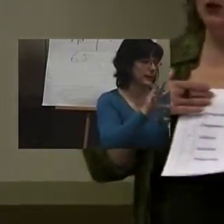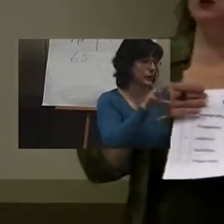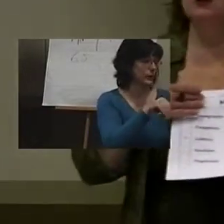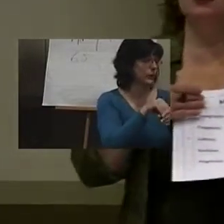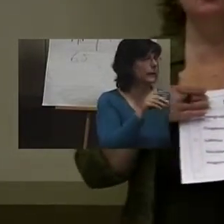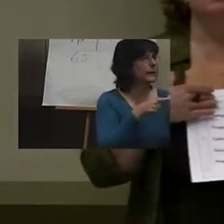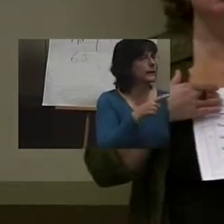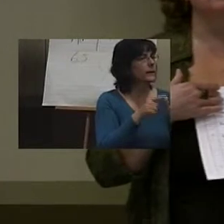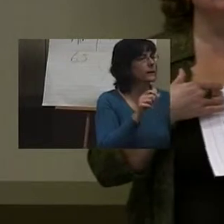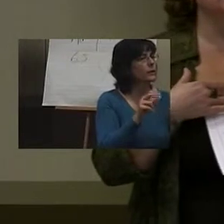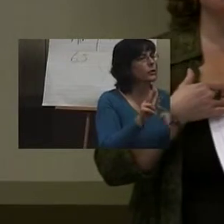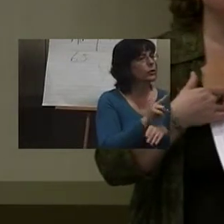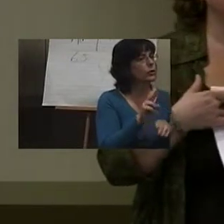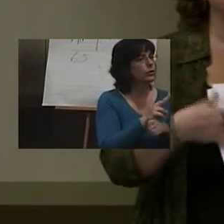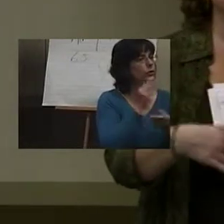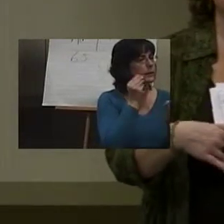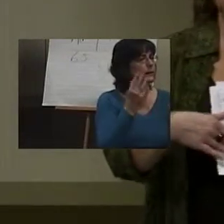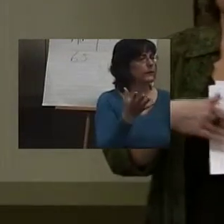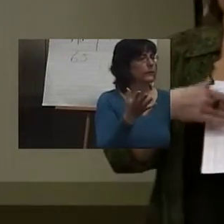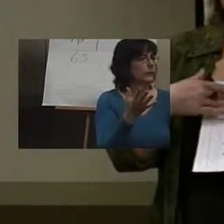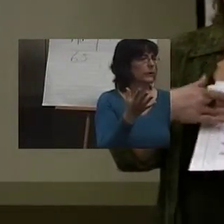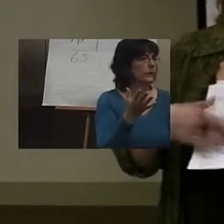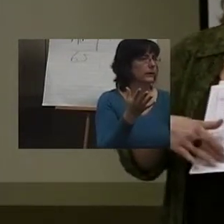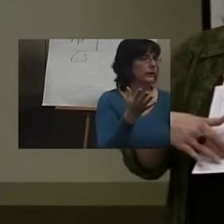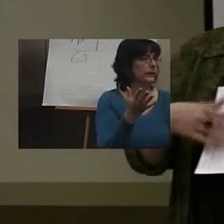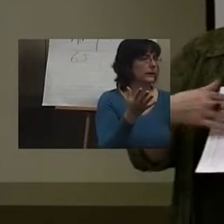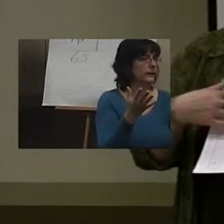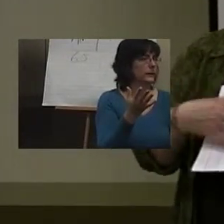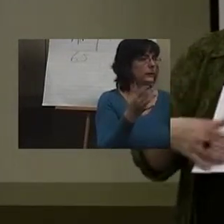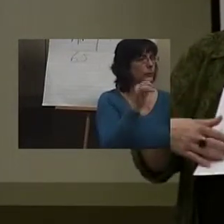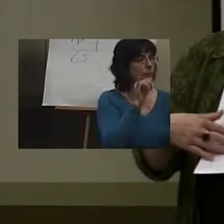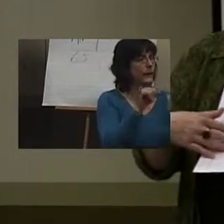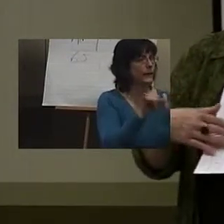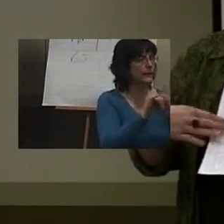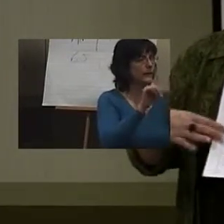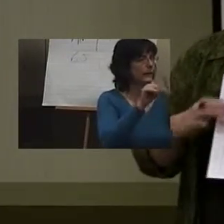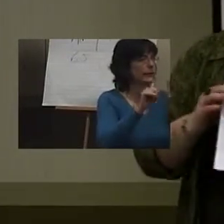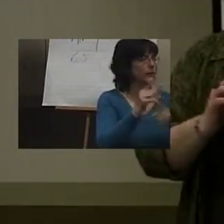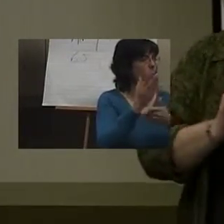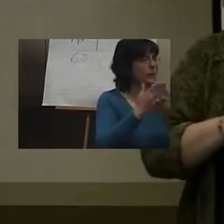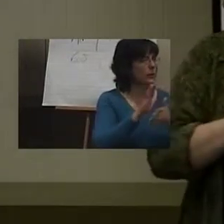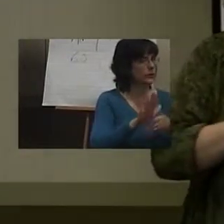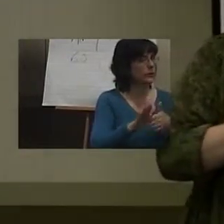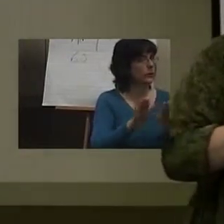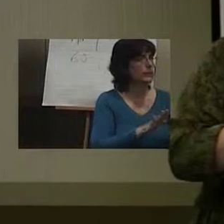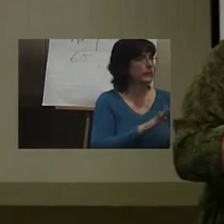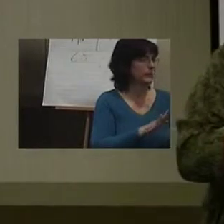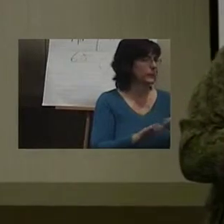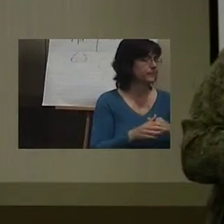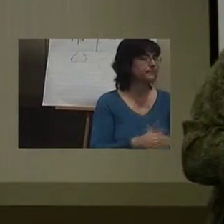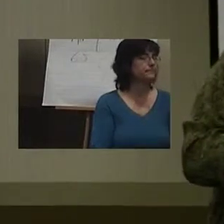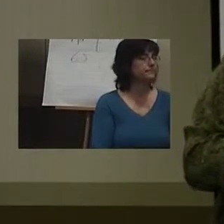then use this information to identify the components of Maddie's behavior on this next